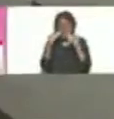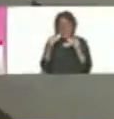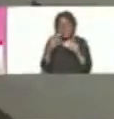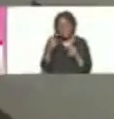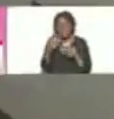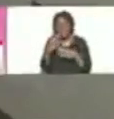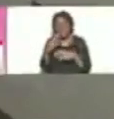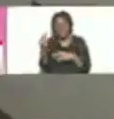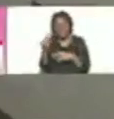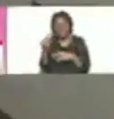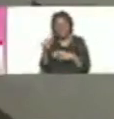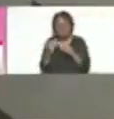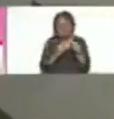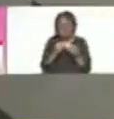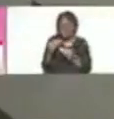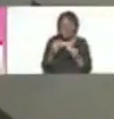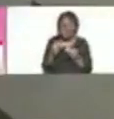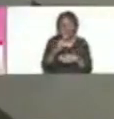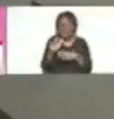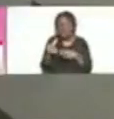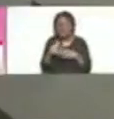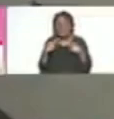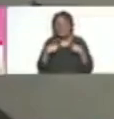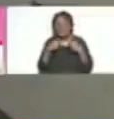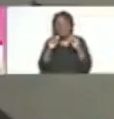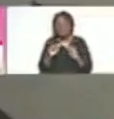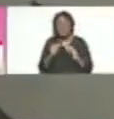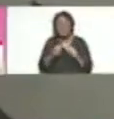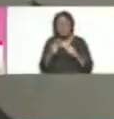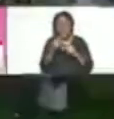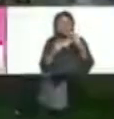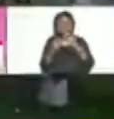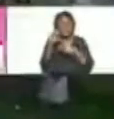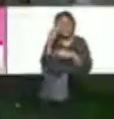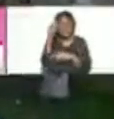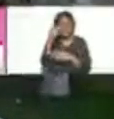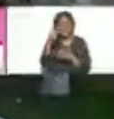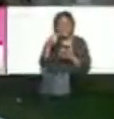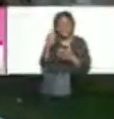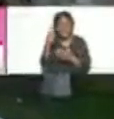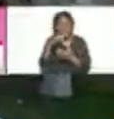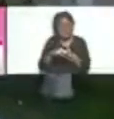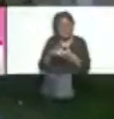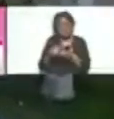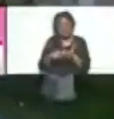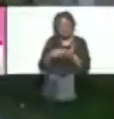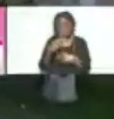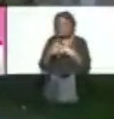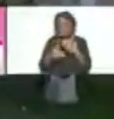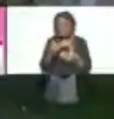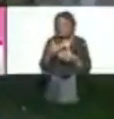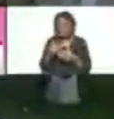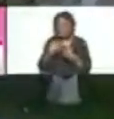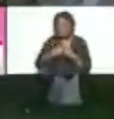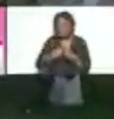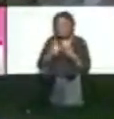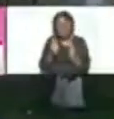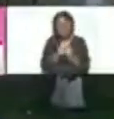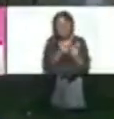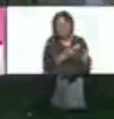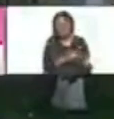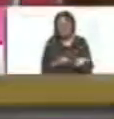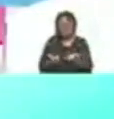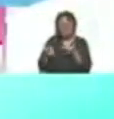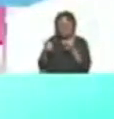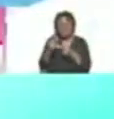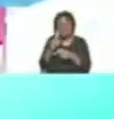have all the capacity to build the future. President Janine Hodder believes this process begins with elevating UB from the belly up. It was great to